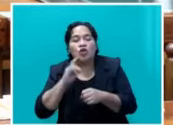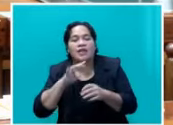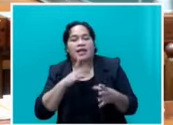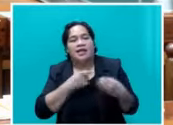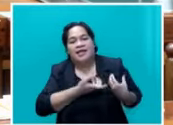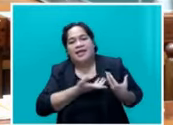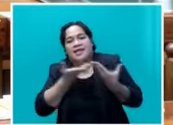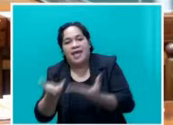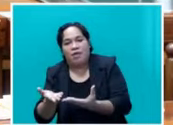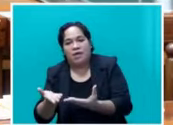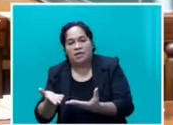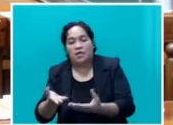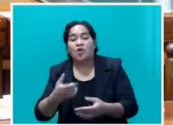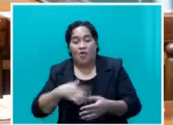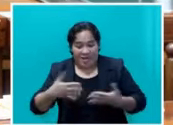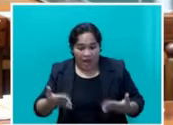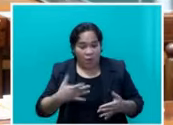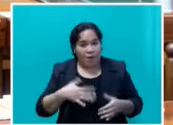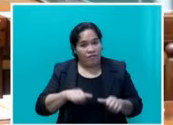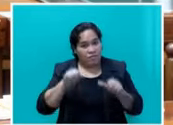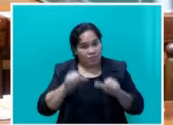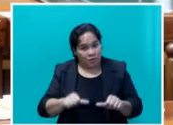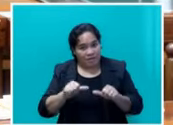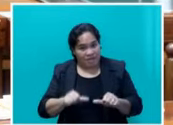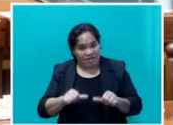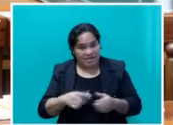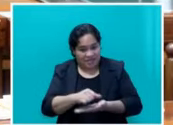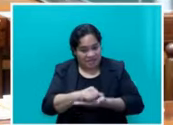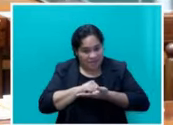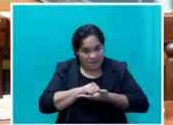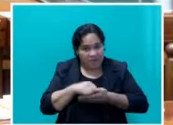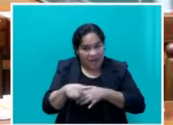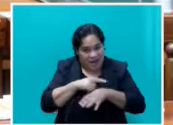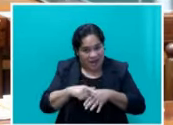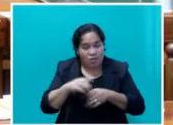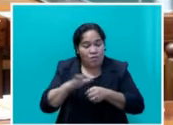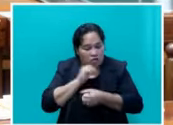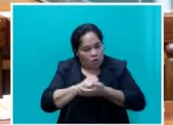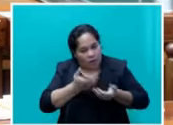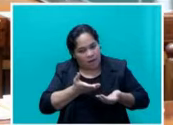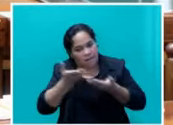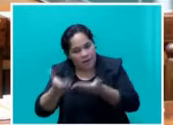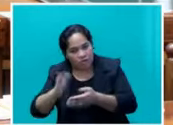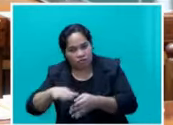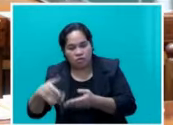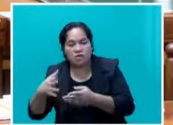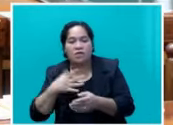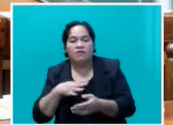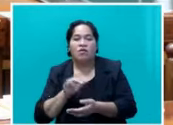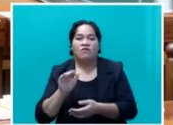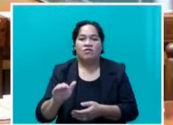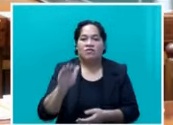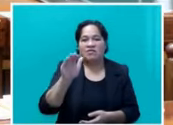right now we have to safeguard and ensure that all these are kept in perpetuity for the generations